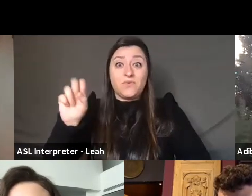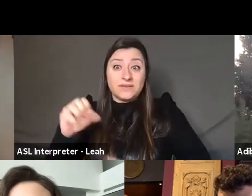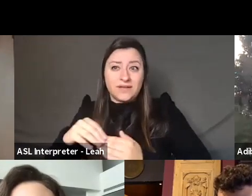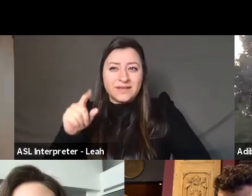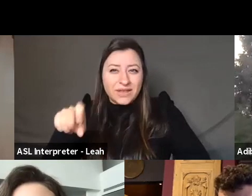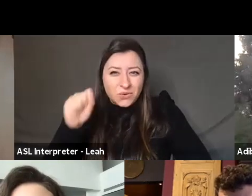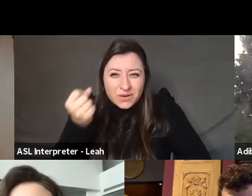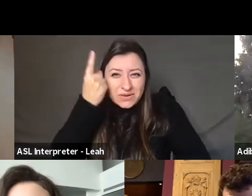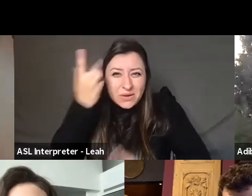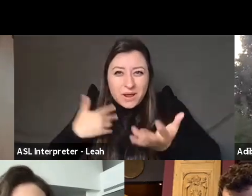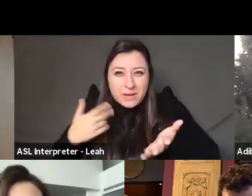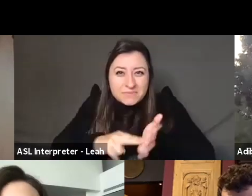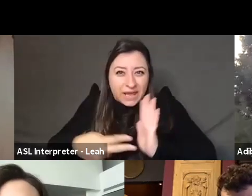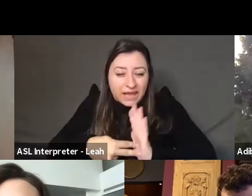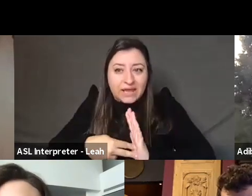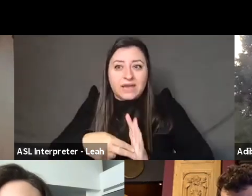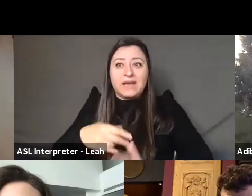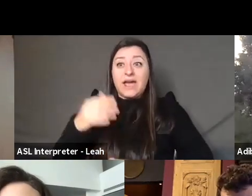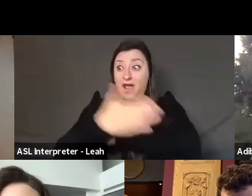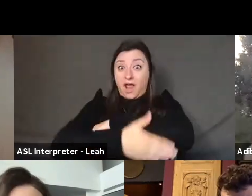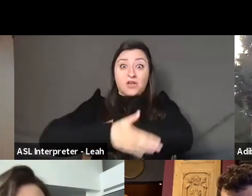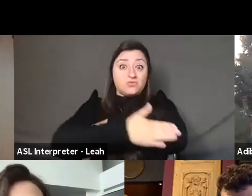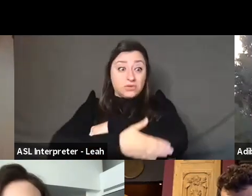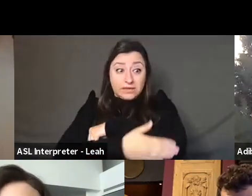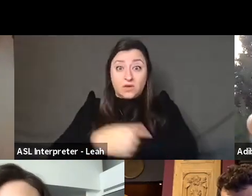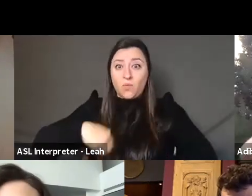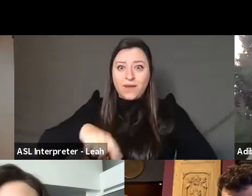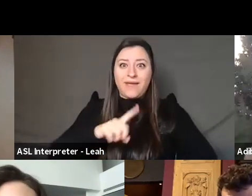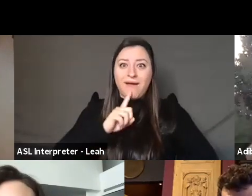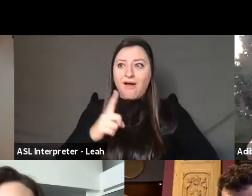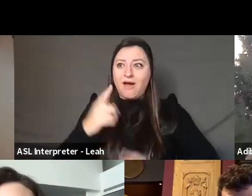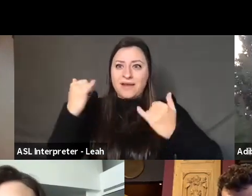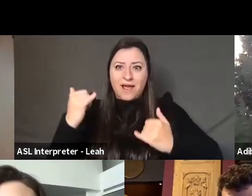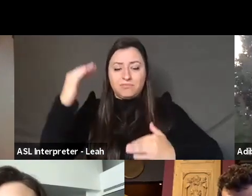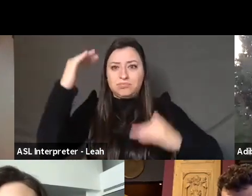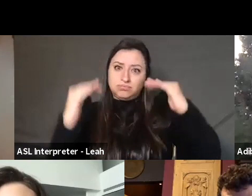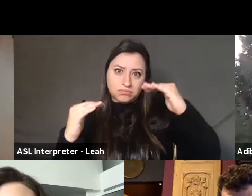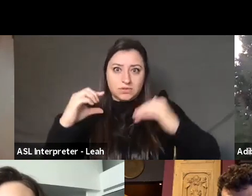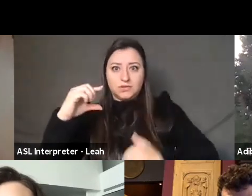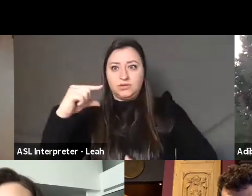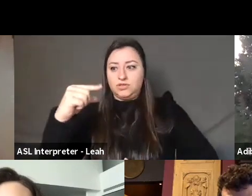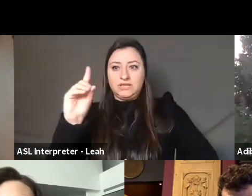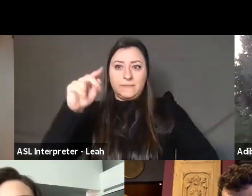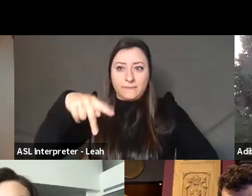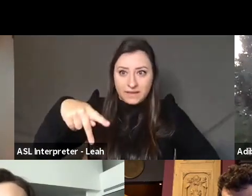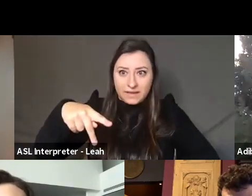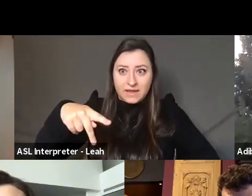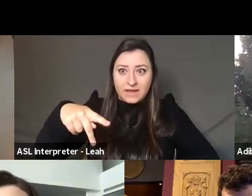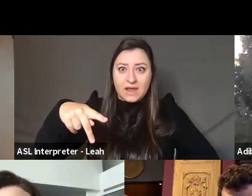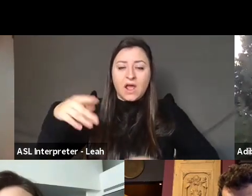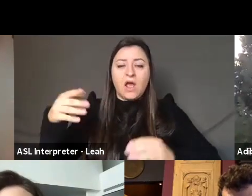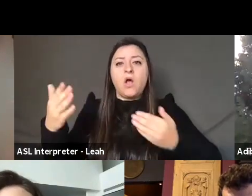you hear what I'm saying? As a country, we are back to the GDP per capita that we had prior